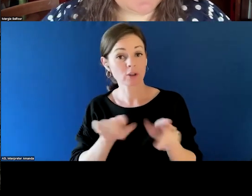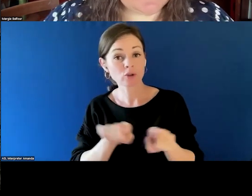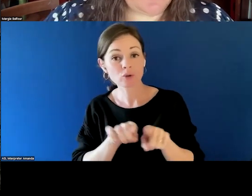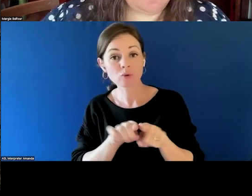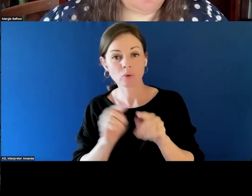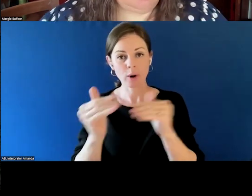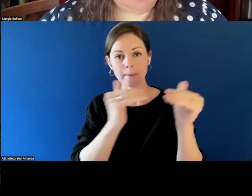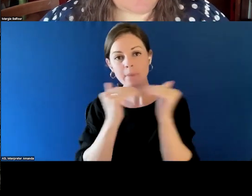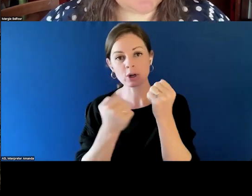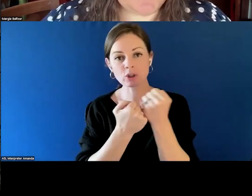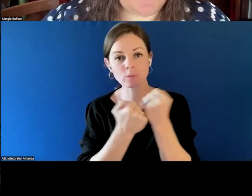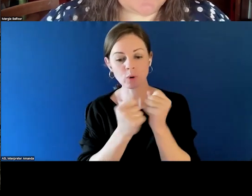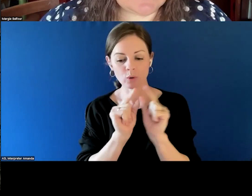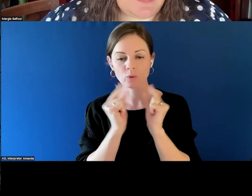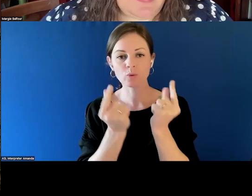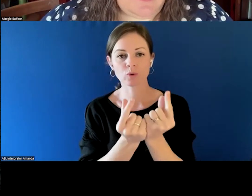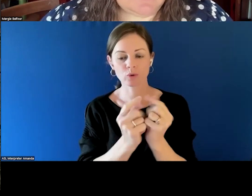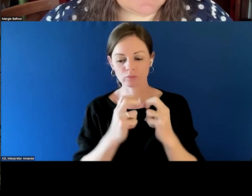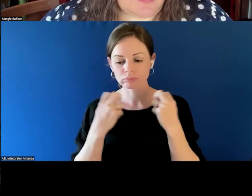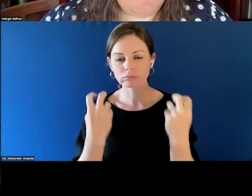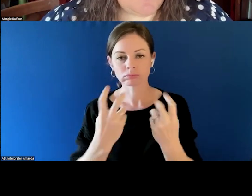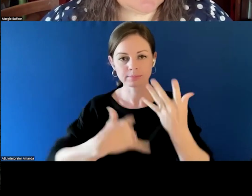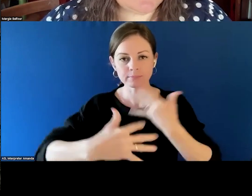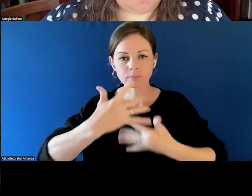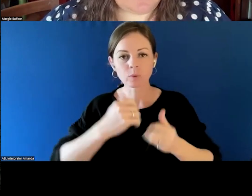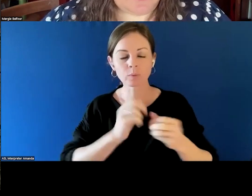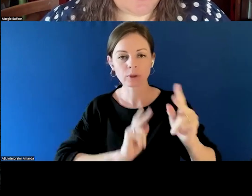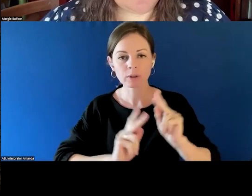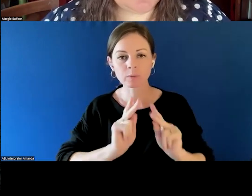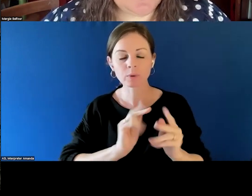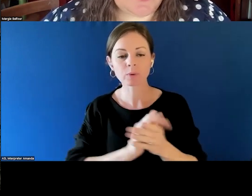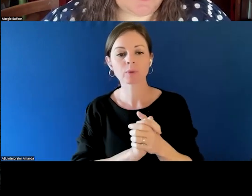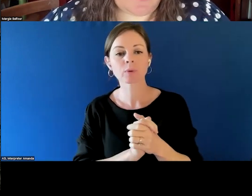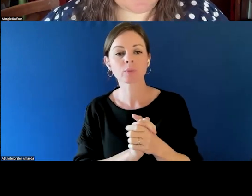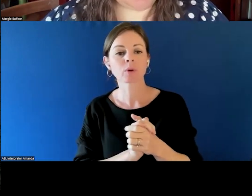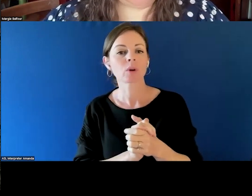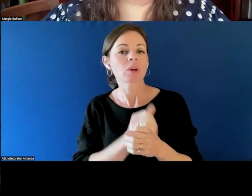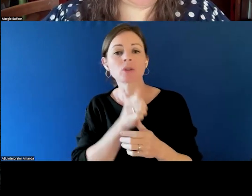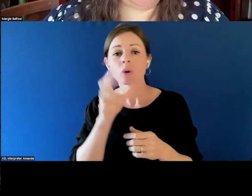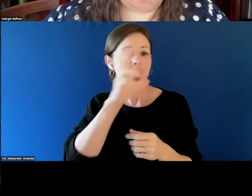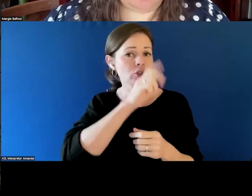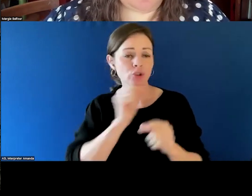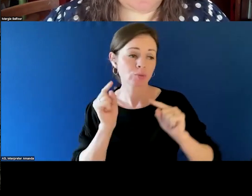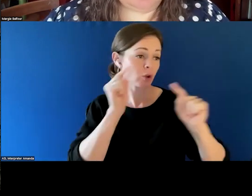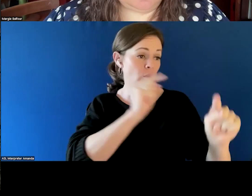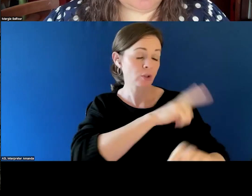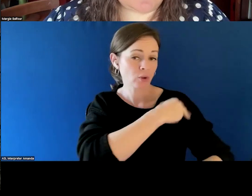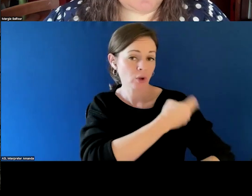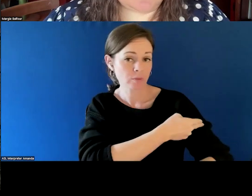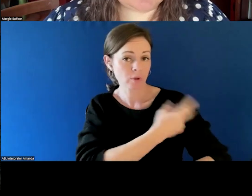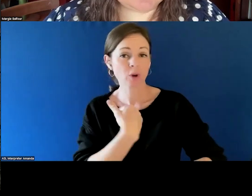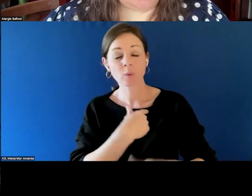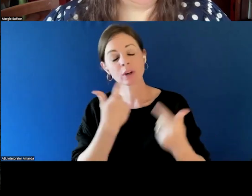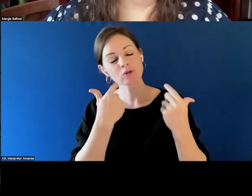doing groups and one-on-one interactions with folks. And we don't assume they're going to the hospital. We try to do all that we're going to do to